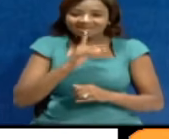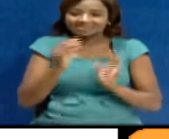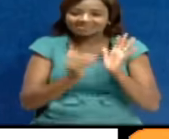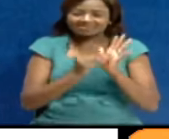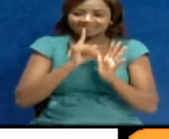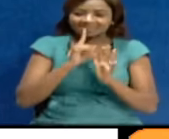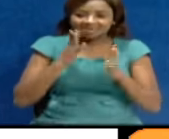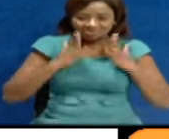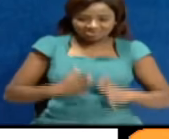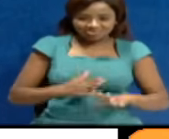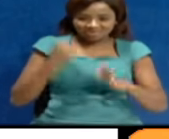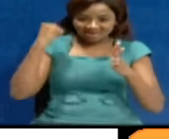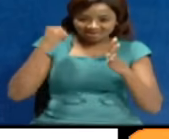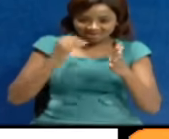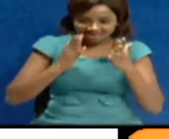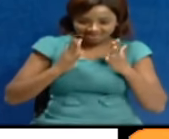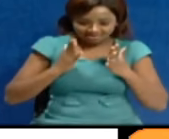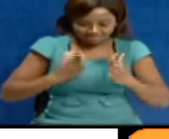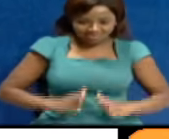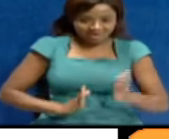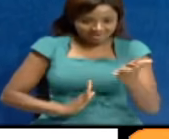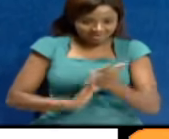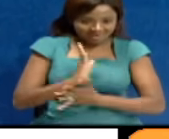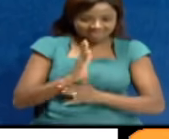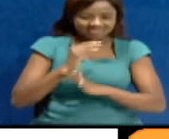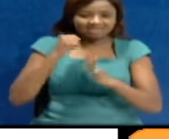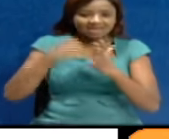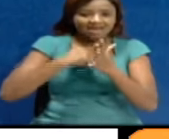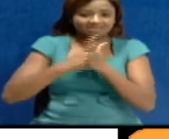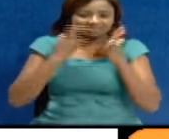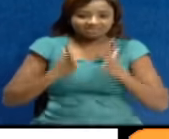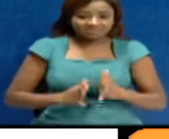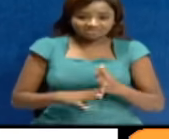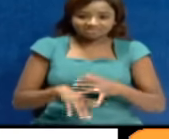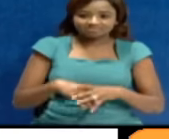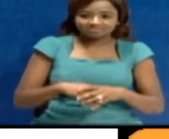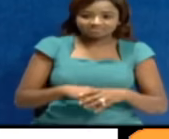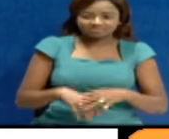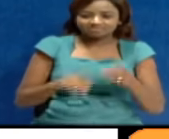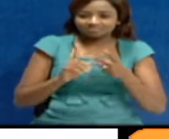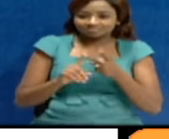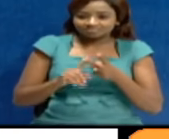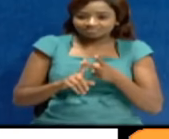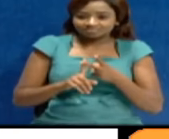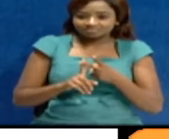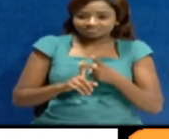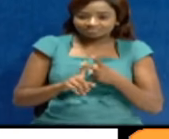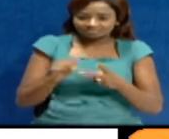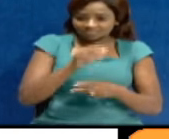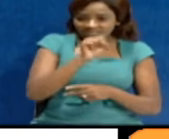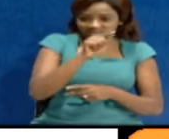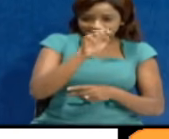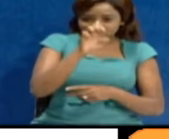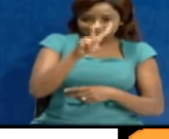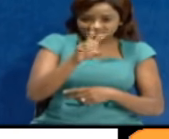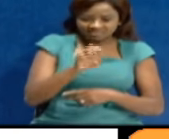who's termed himself that way, or defined himself that way, joining us from his village, celebrating the ruling of the court and